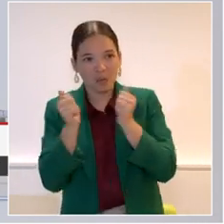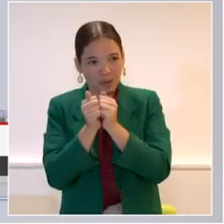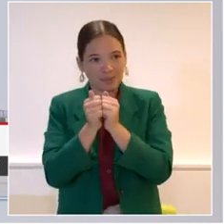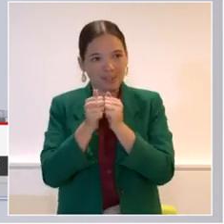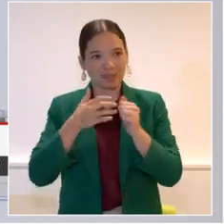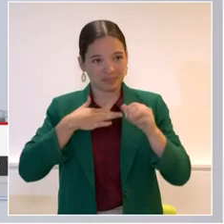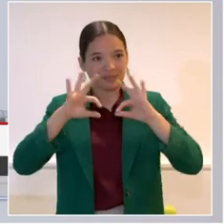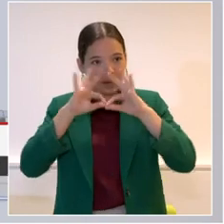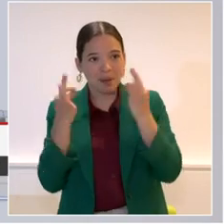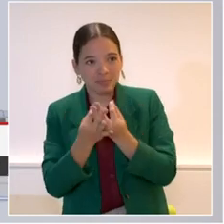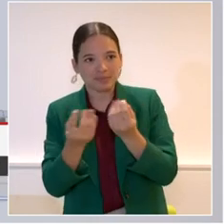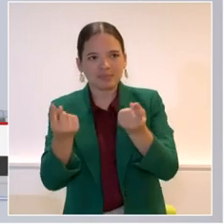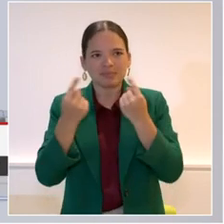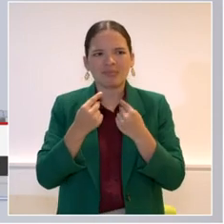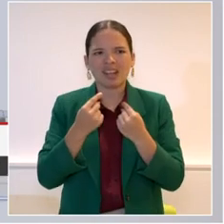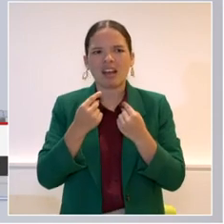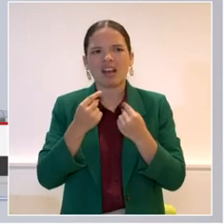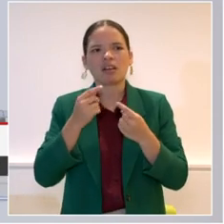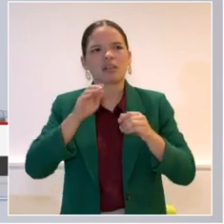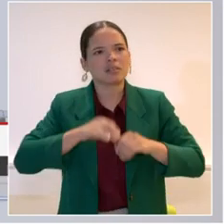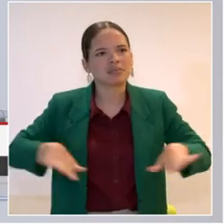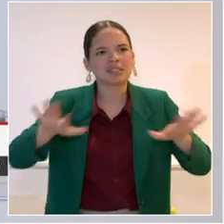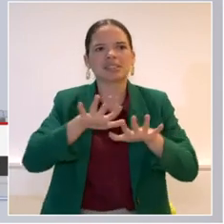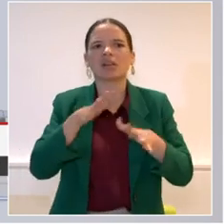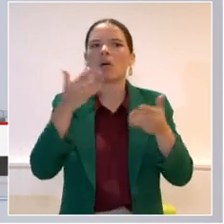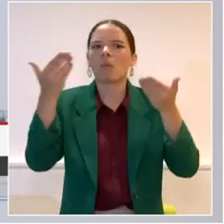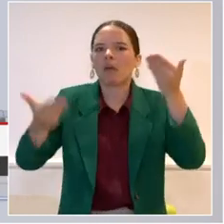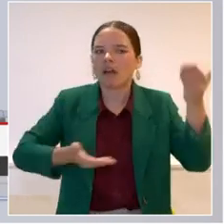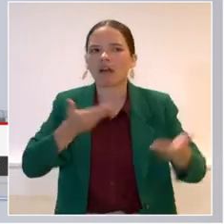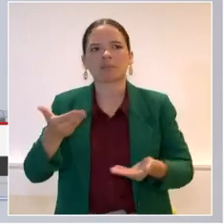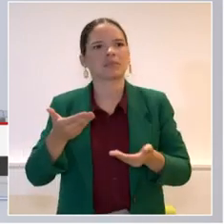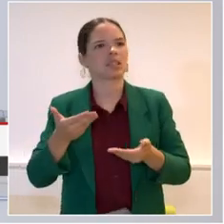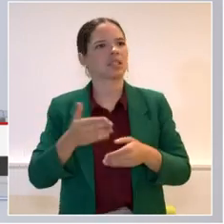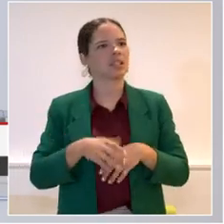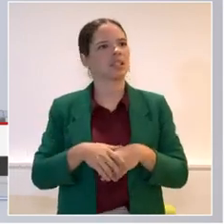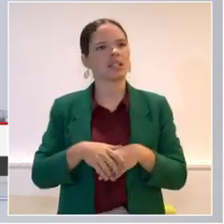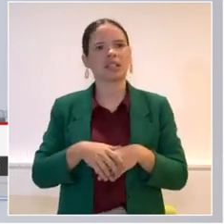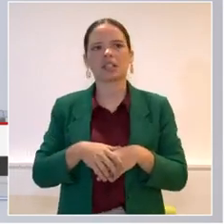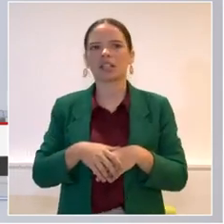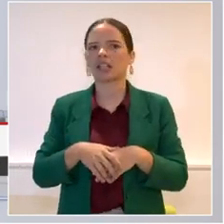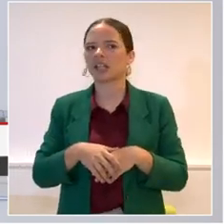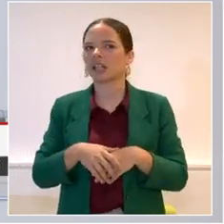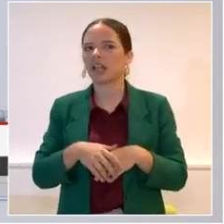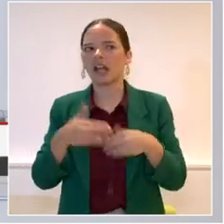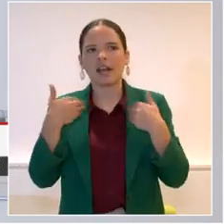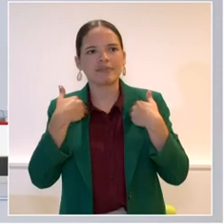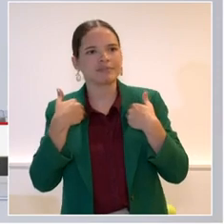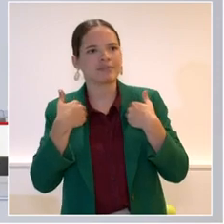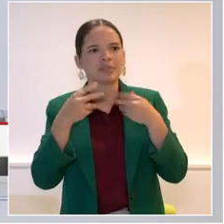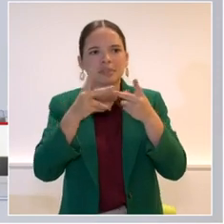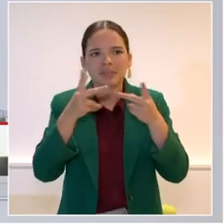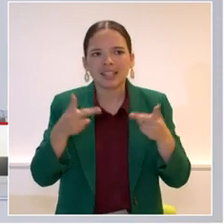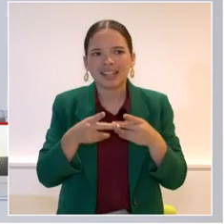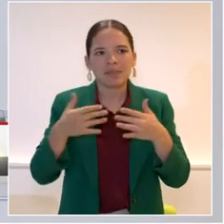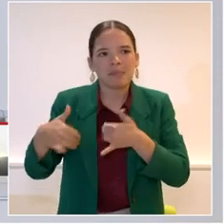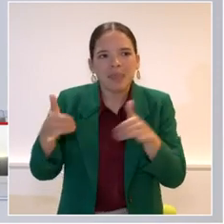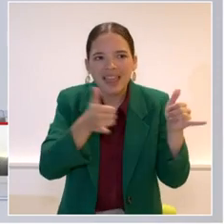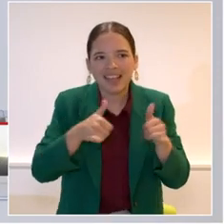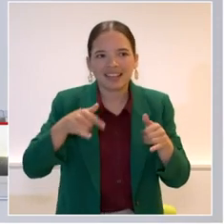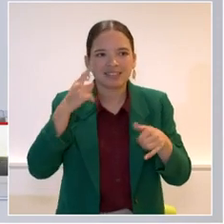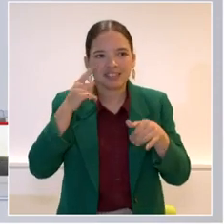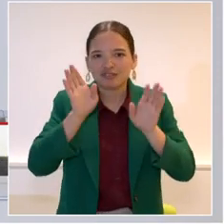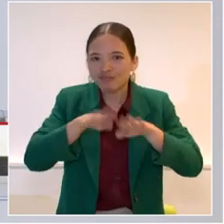space. And I love how welcoming it is. I love that you have a station here for children. Many people who are coming and